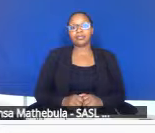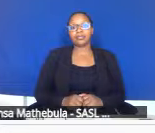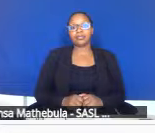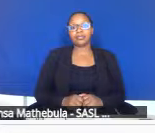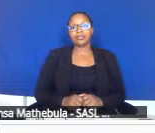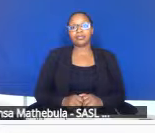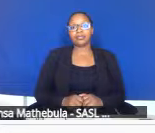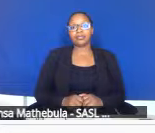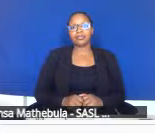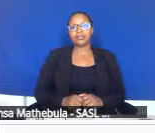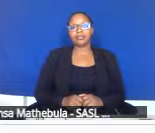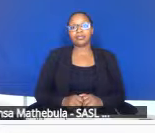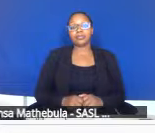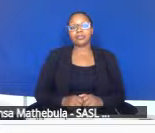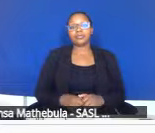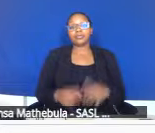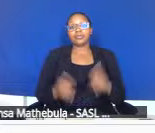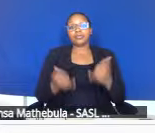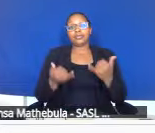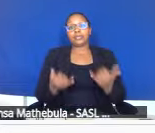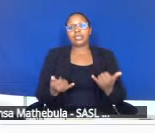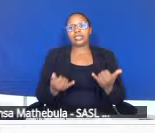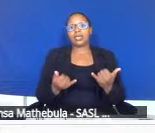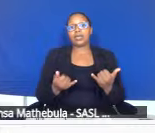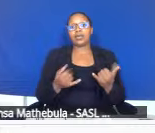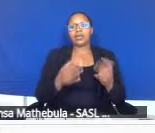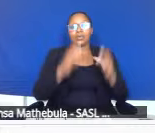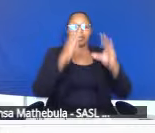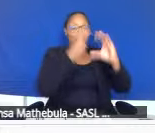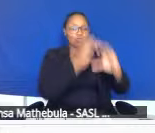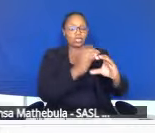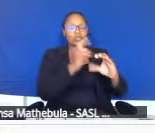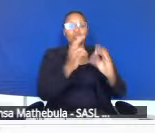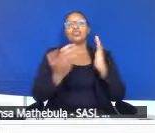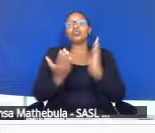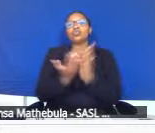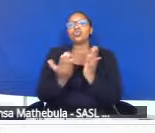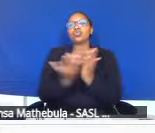Let's look at school fees, for example.